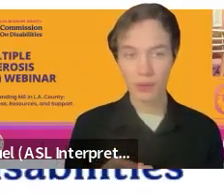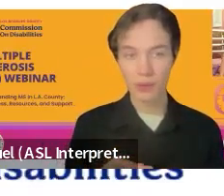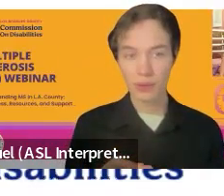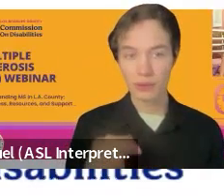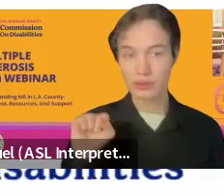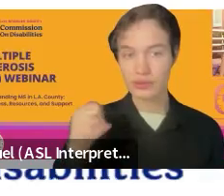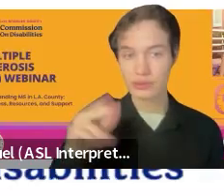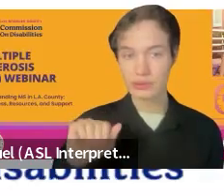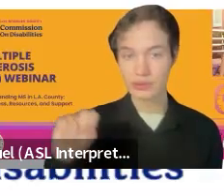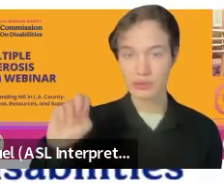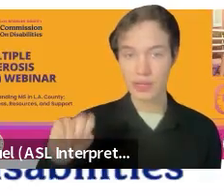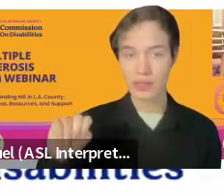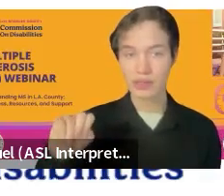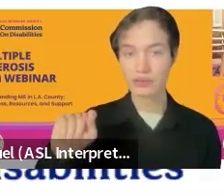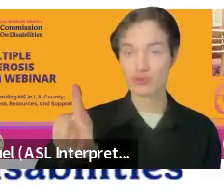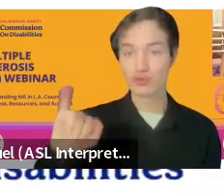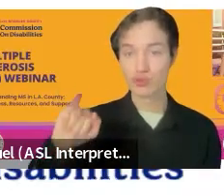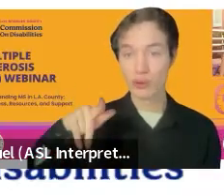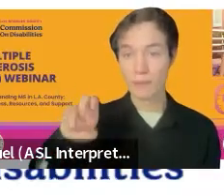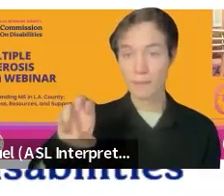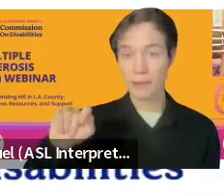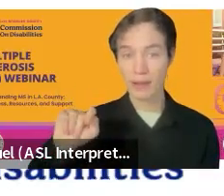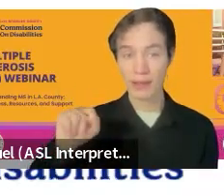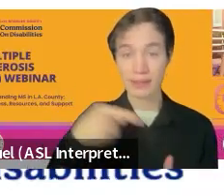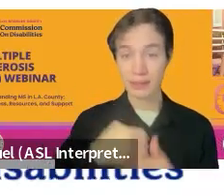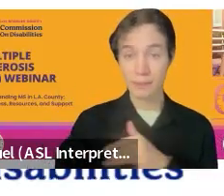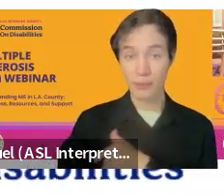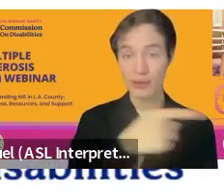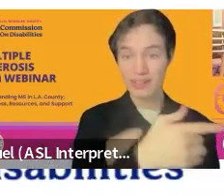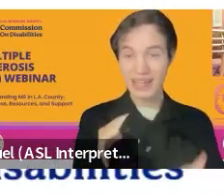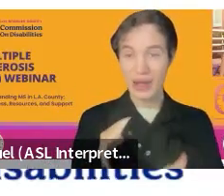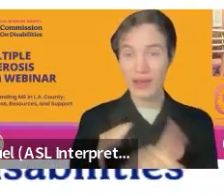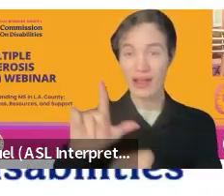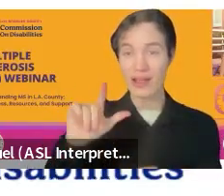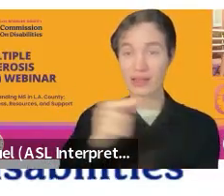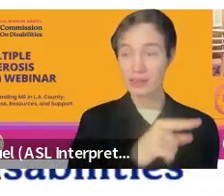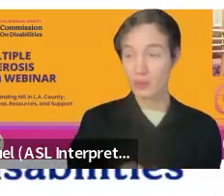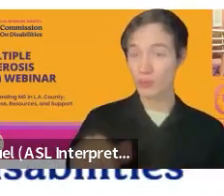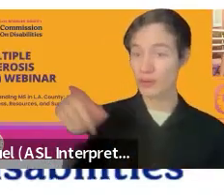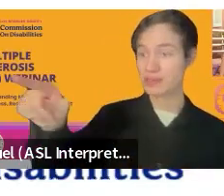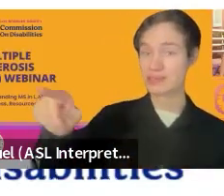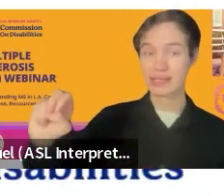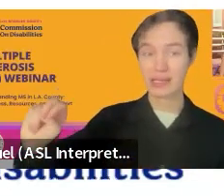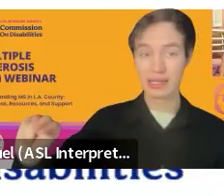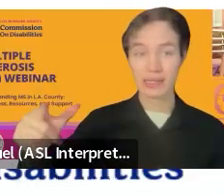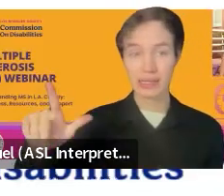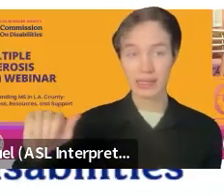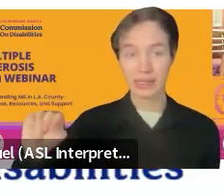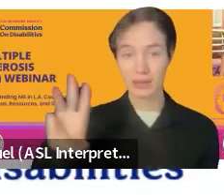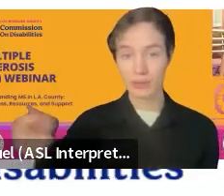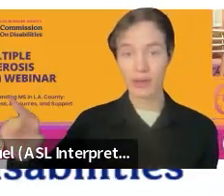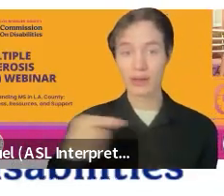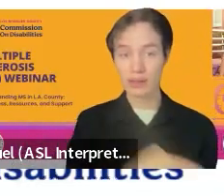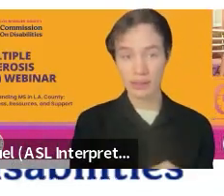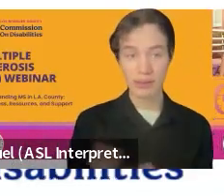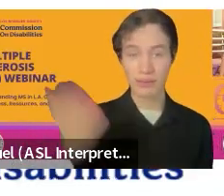is Shannon Triplett. Shannon was born in the County of Los Angeles and was raised in Inglewood. He's a former designer, owner of custom